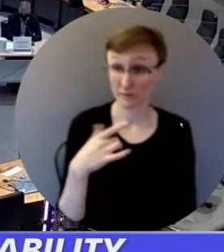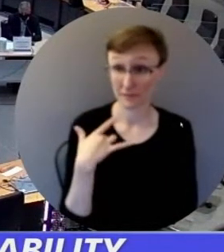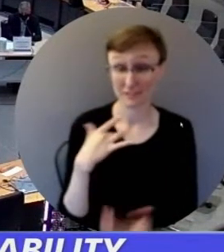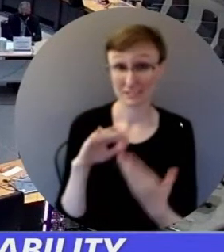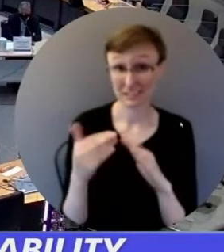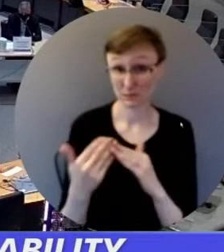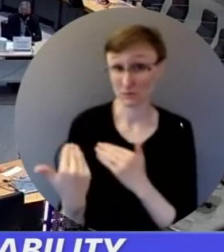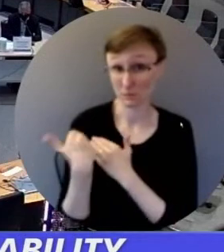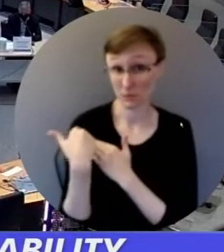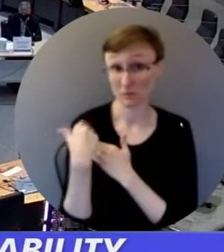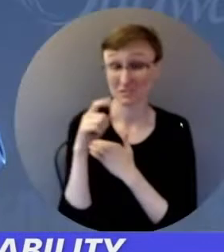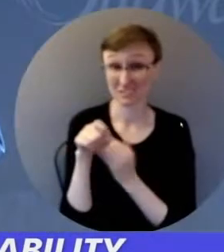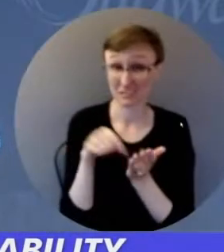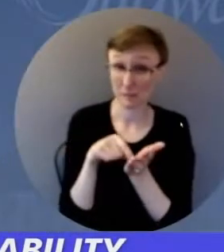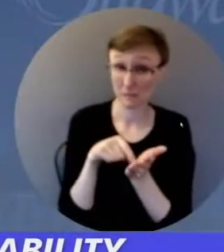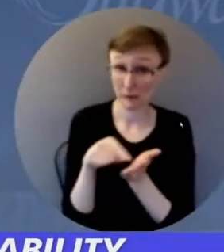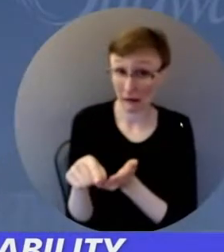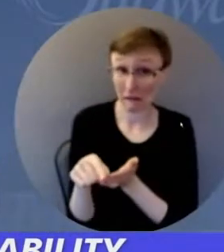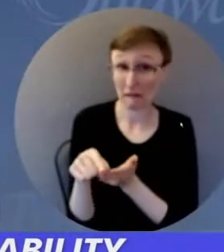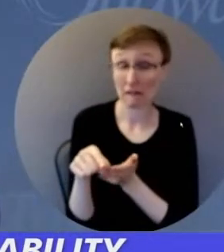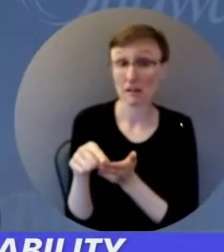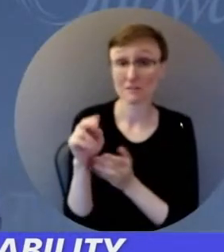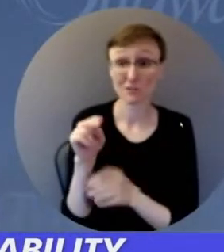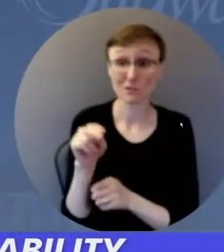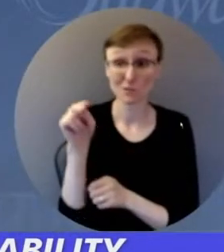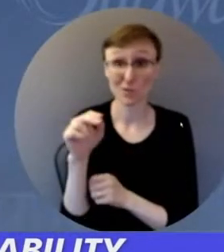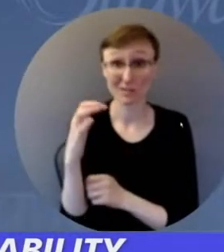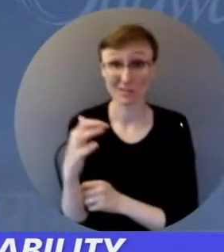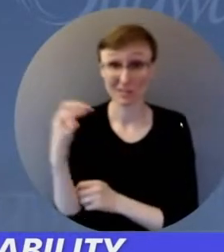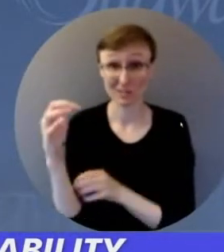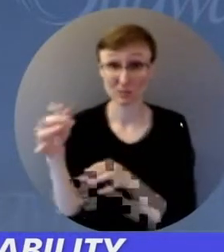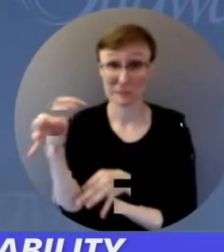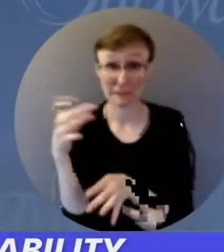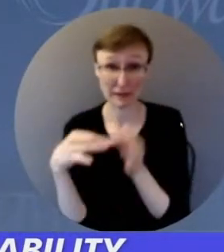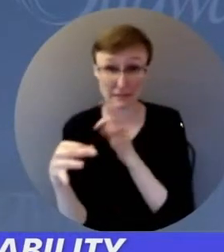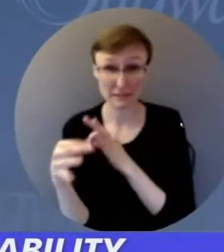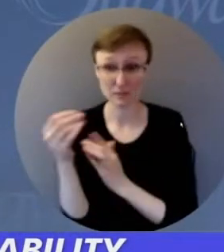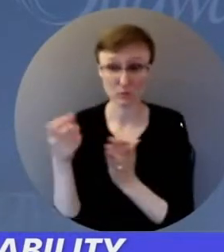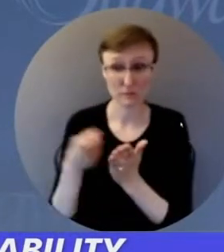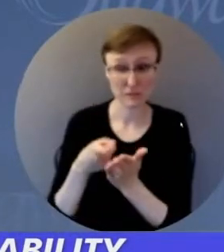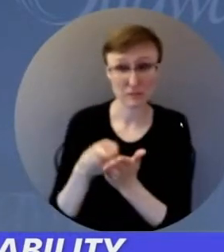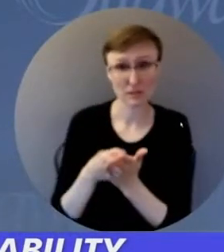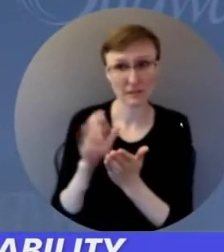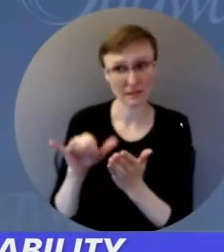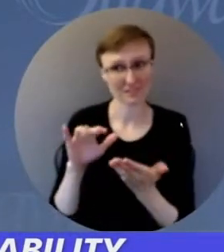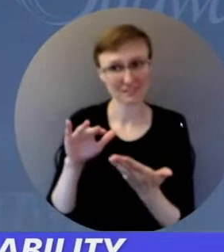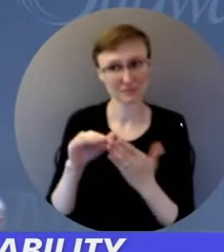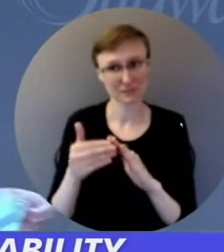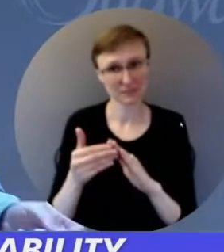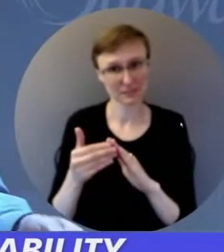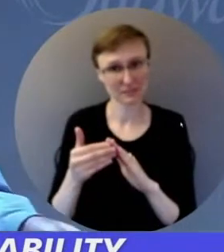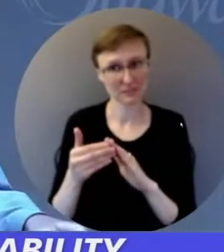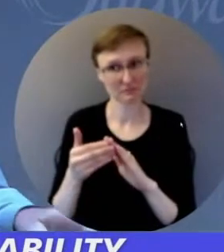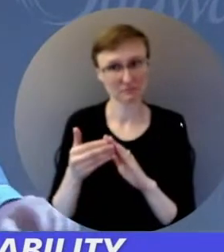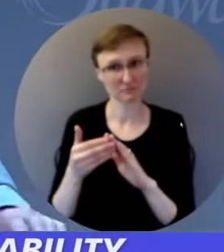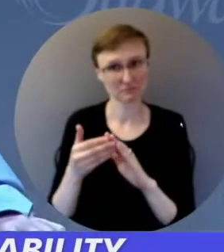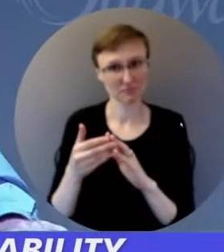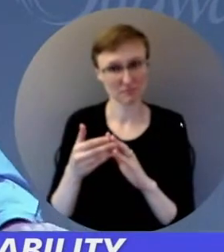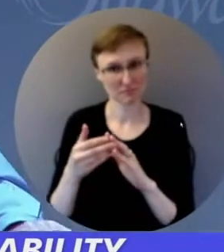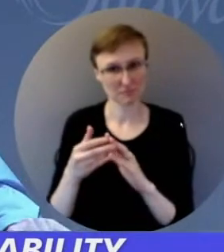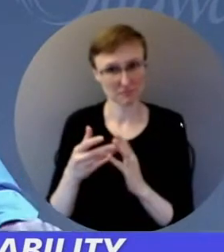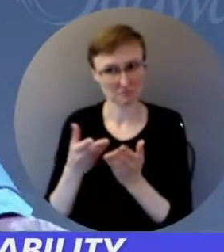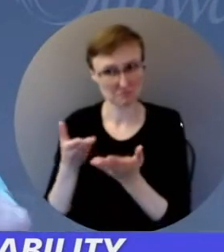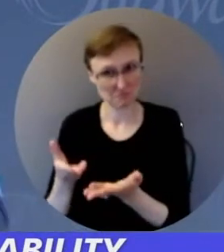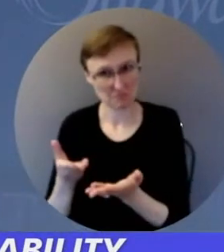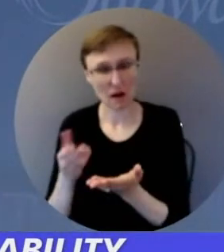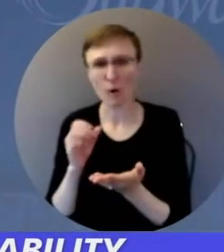of the north side stands and arena since those are municipal assets, or is it your expectation that no additional tax money